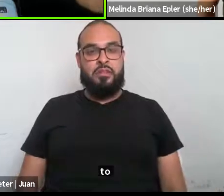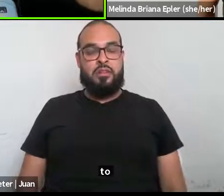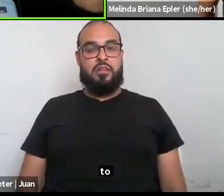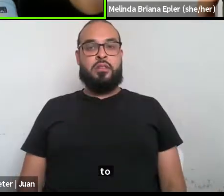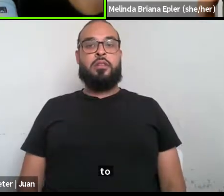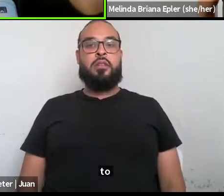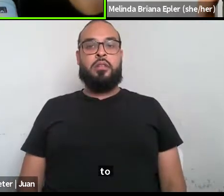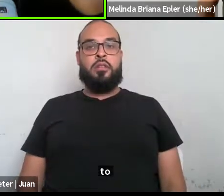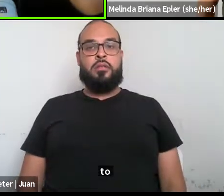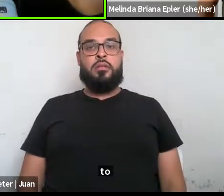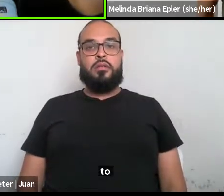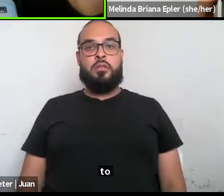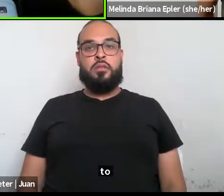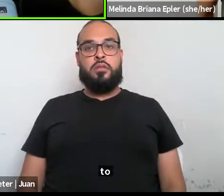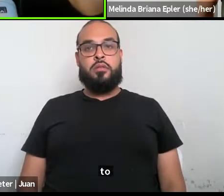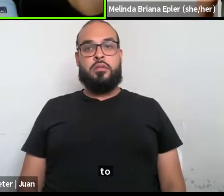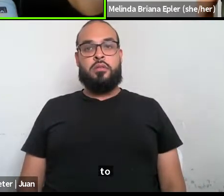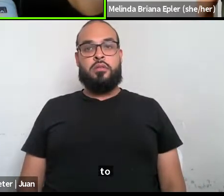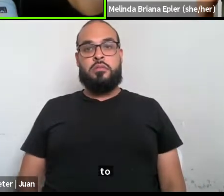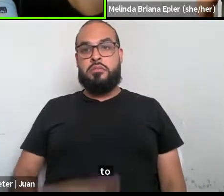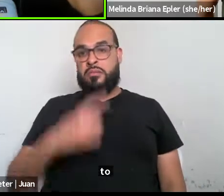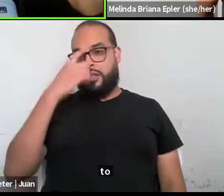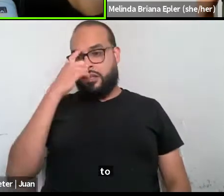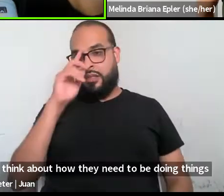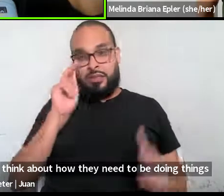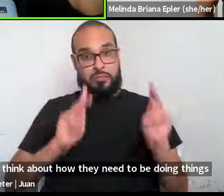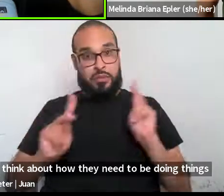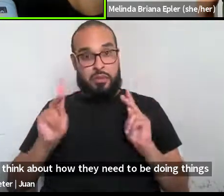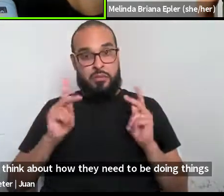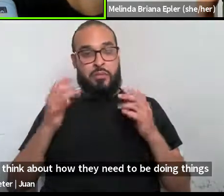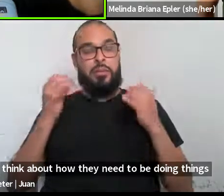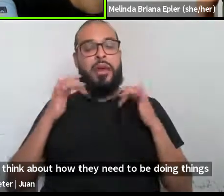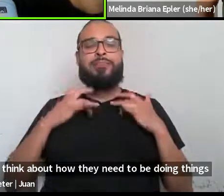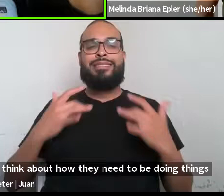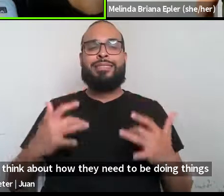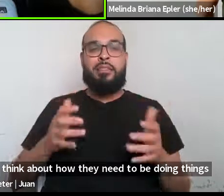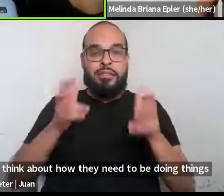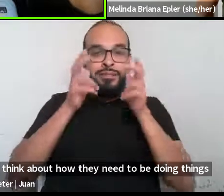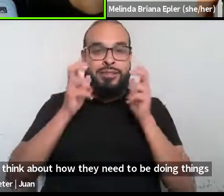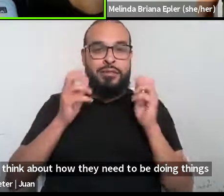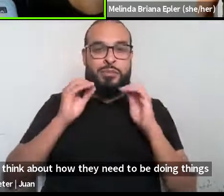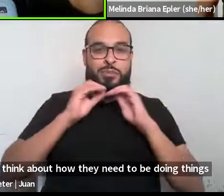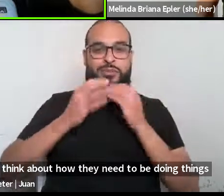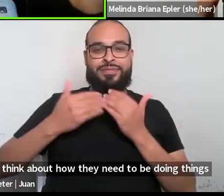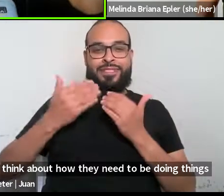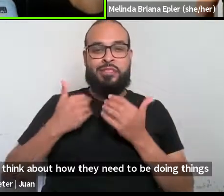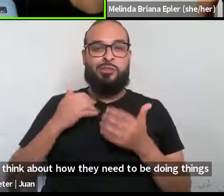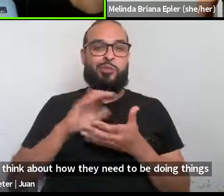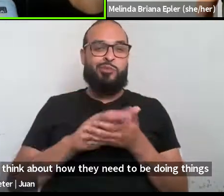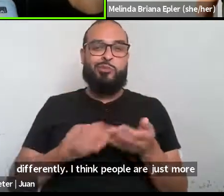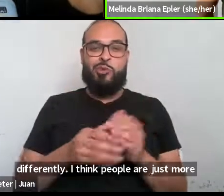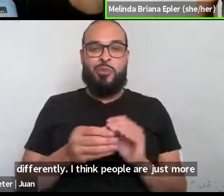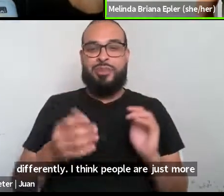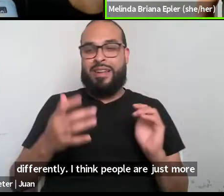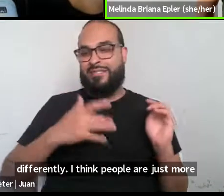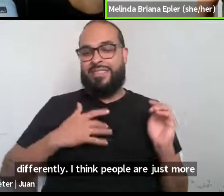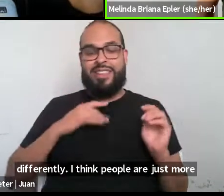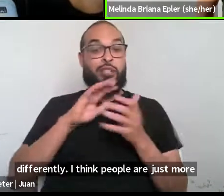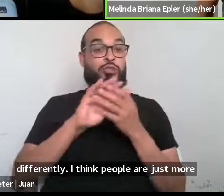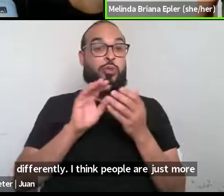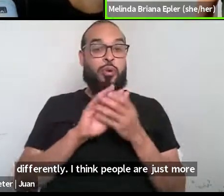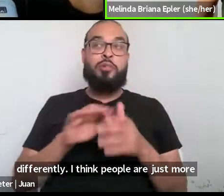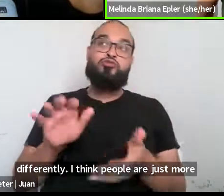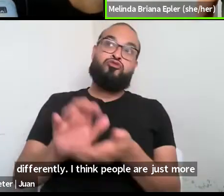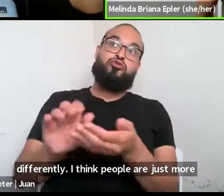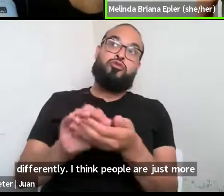people are just more receptive to stories. Stories just land better, I think, Yeah, when you're trying